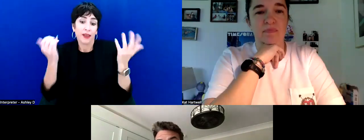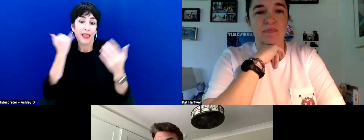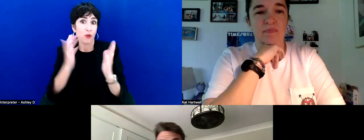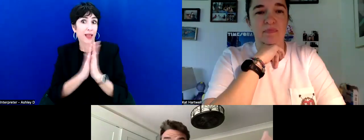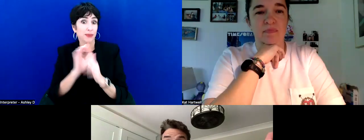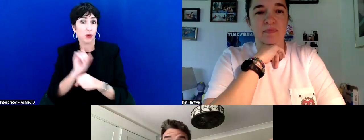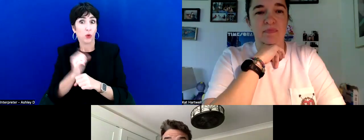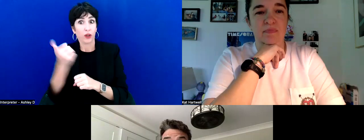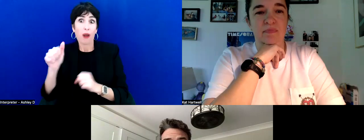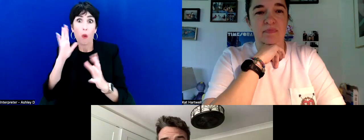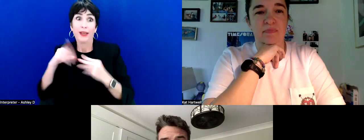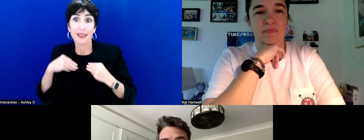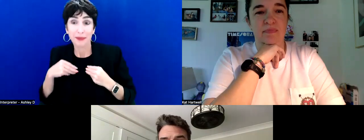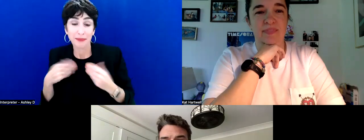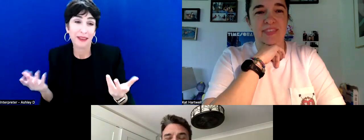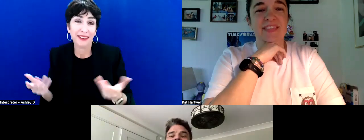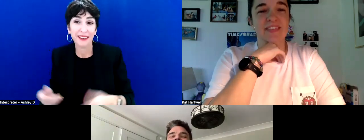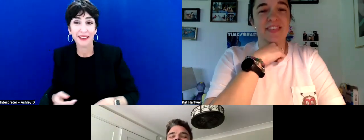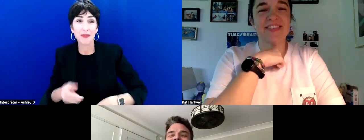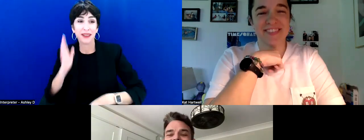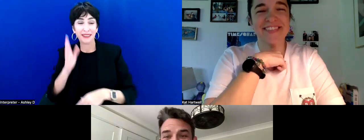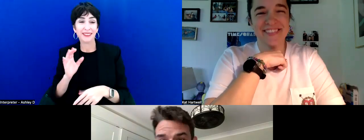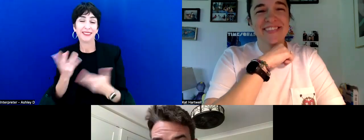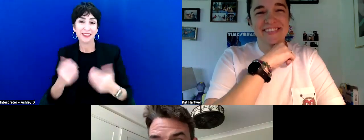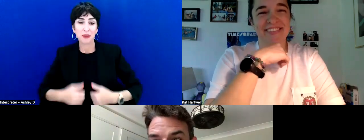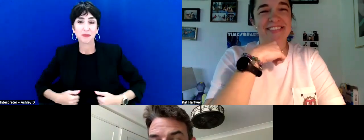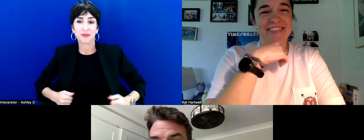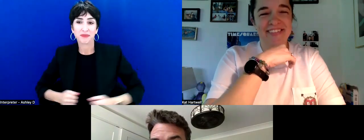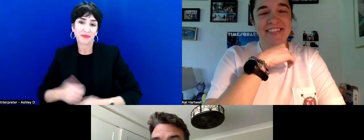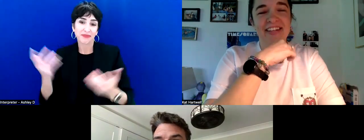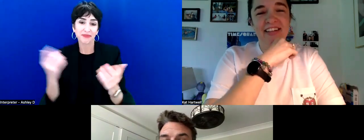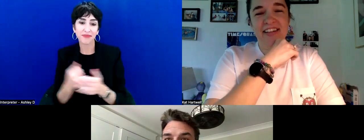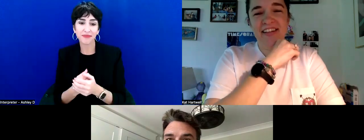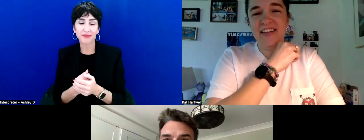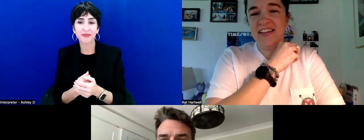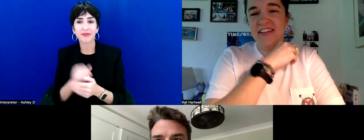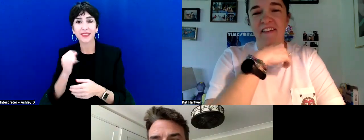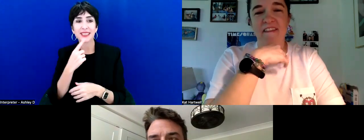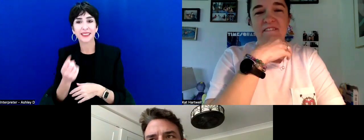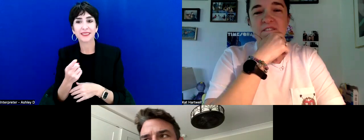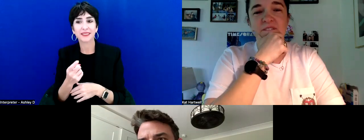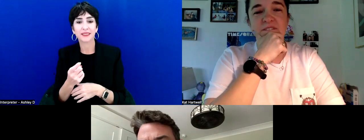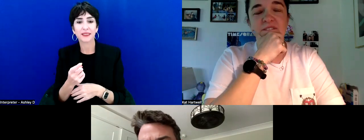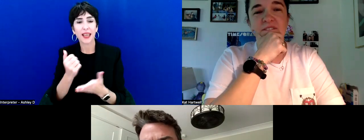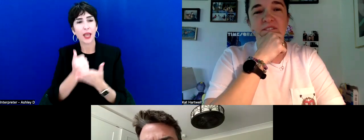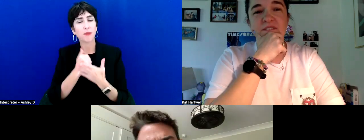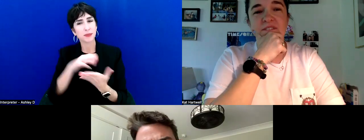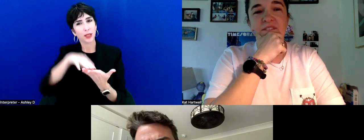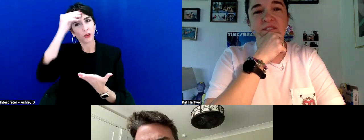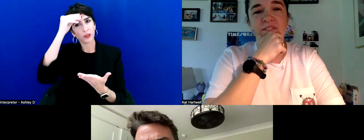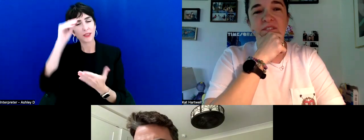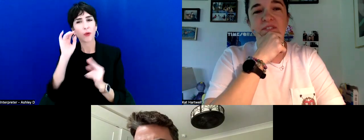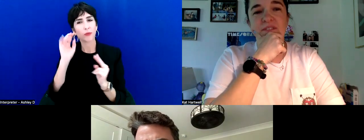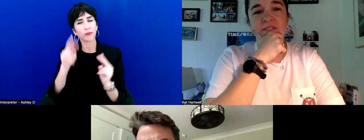work on any of those, I probably would have done it. But like I said, it helps me learn because I go,